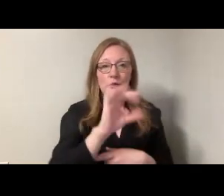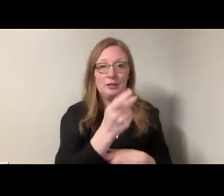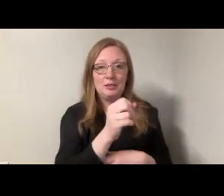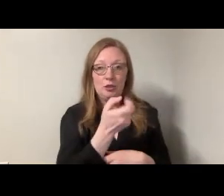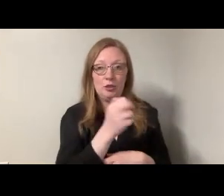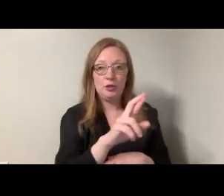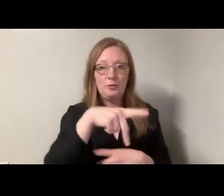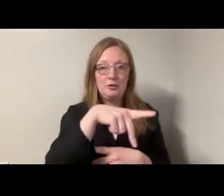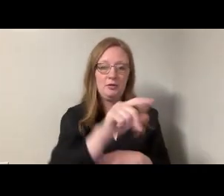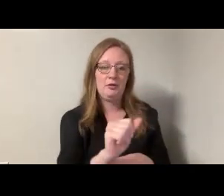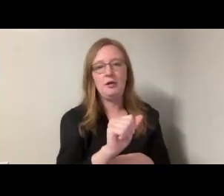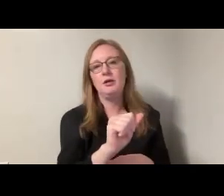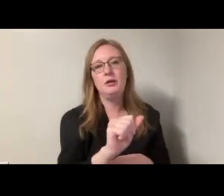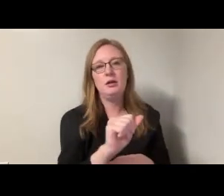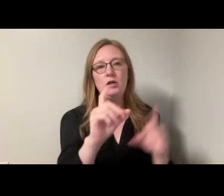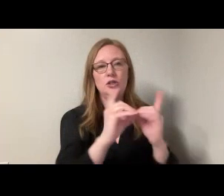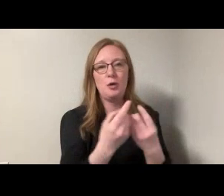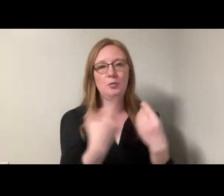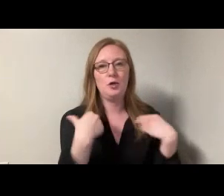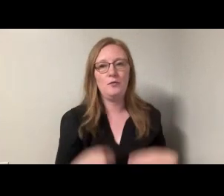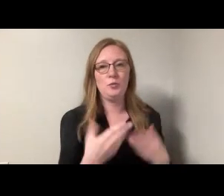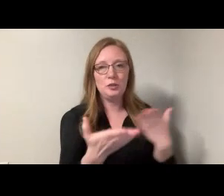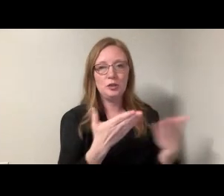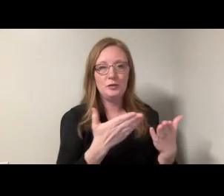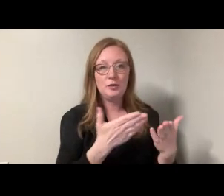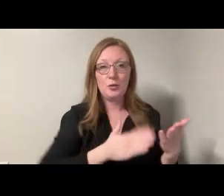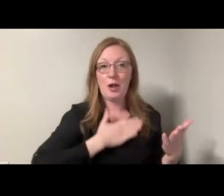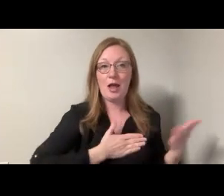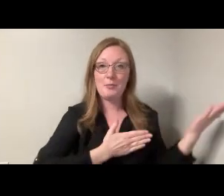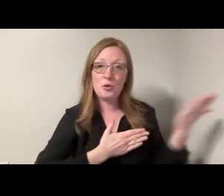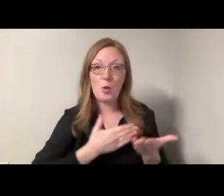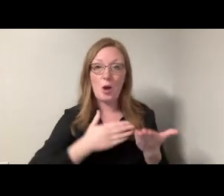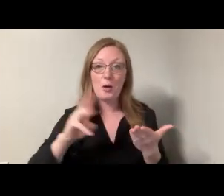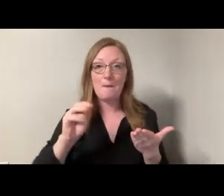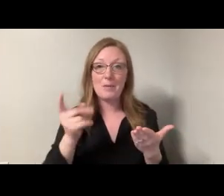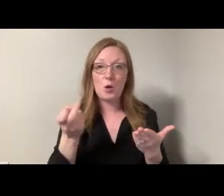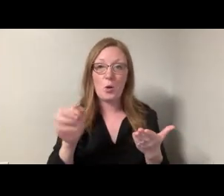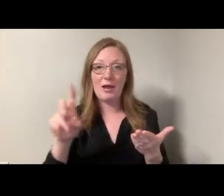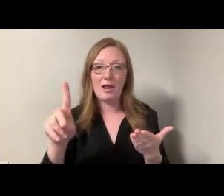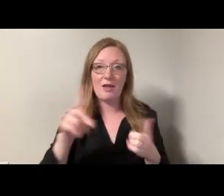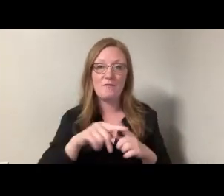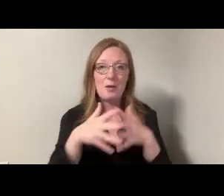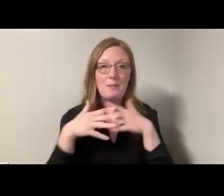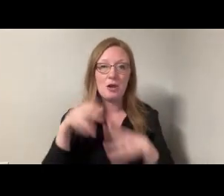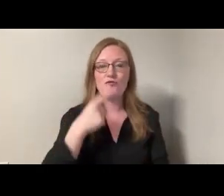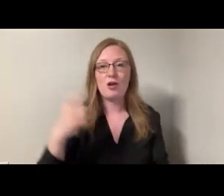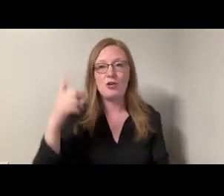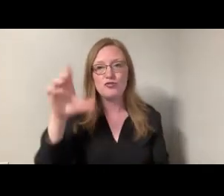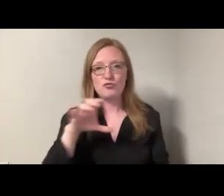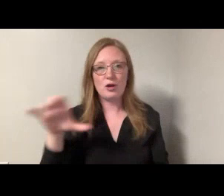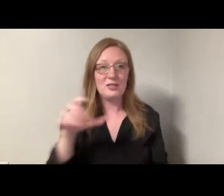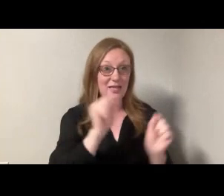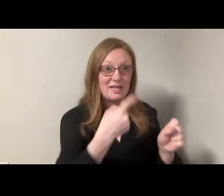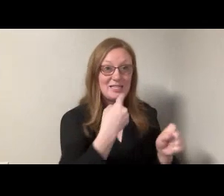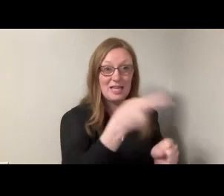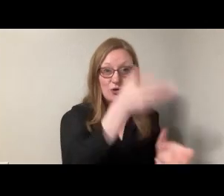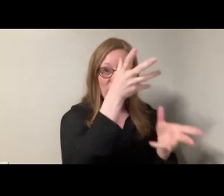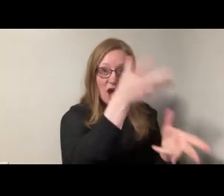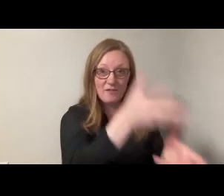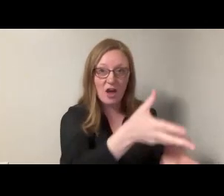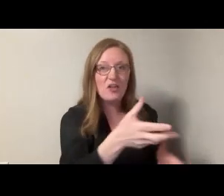Pennsylvania Department of Human Services. We are pleased to welcome Mike Whitehead from the American Red Cross. Mike, can I call you the Godfather? I feel like you're